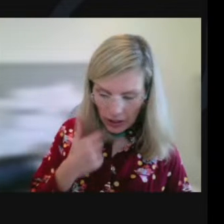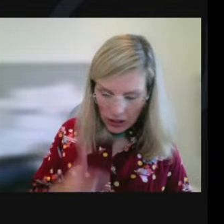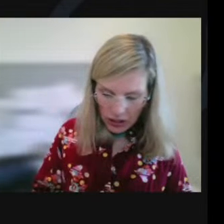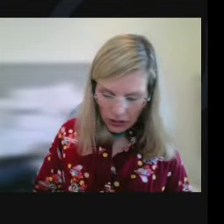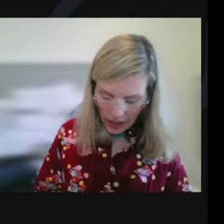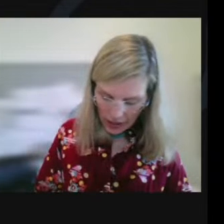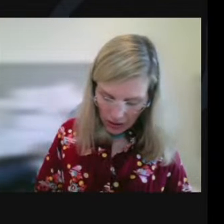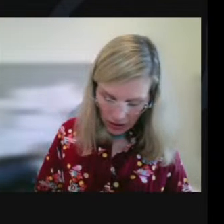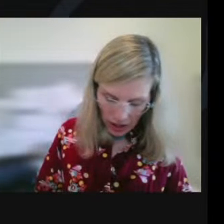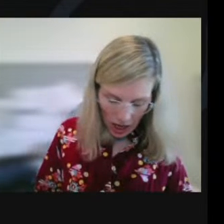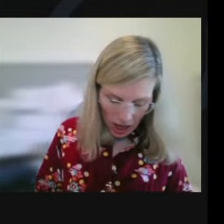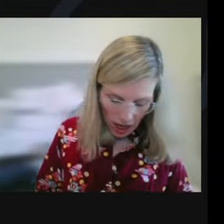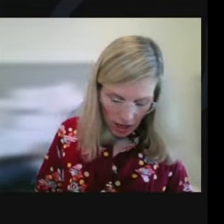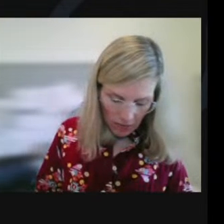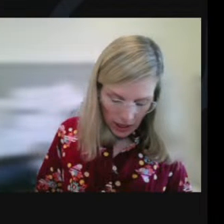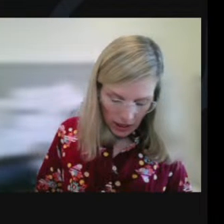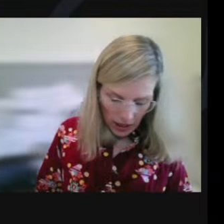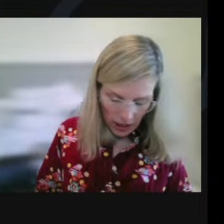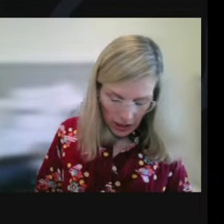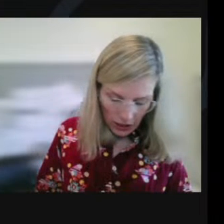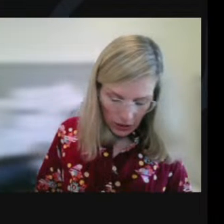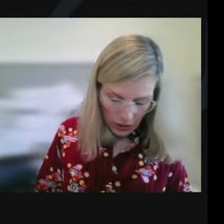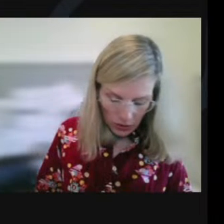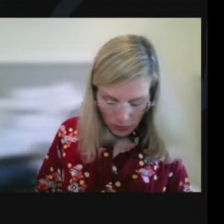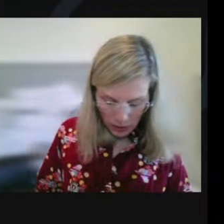an English vessel between